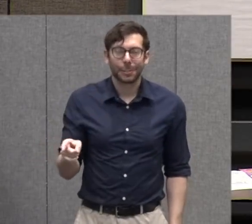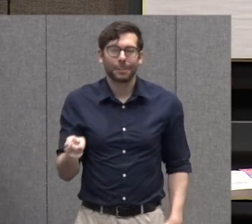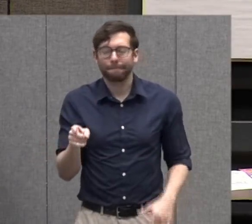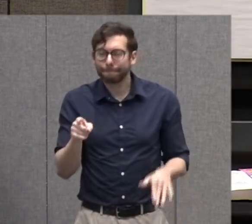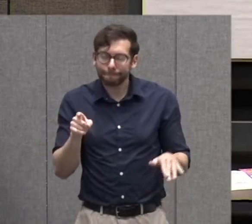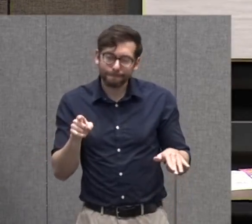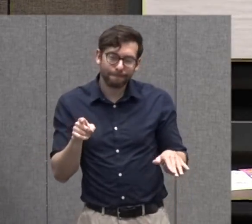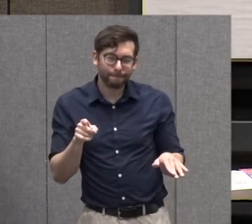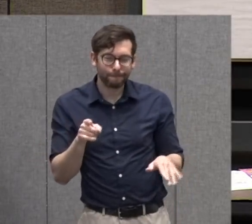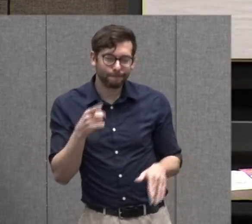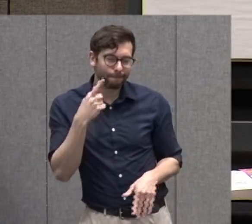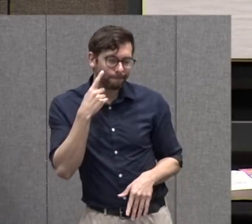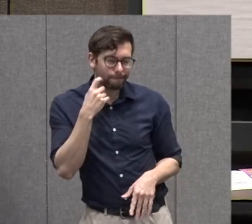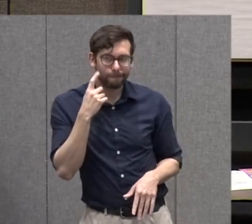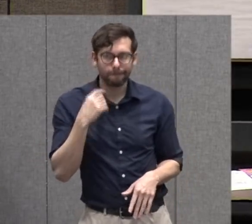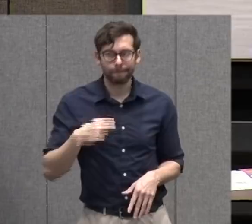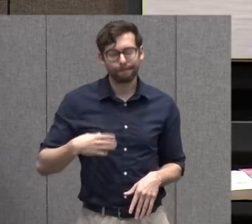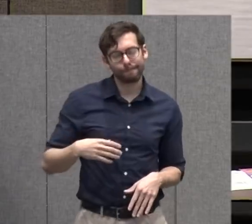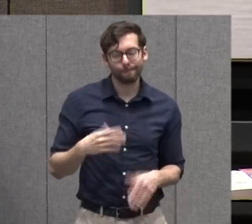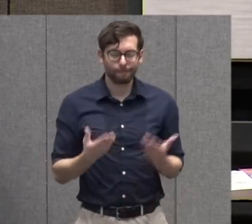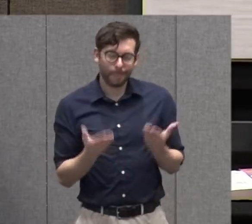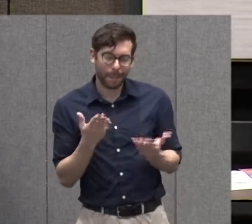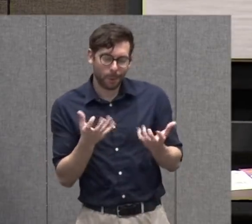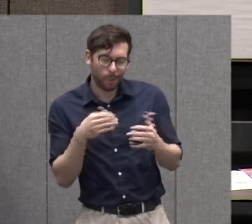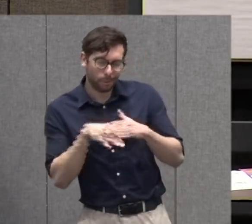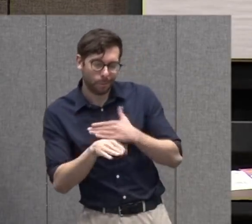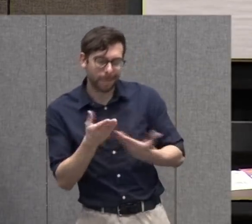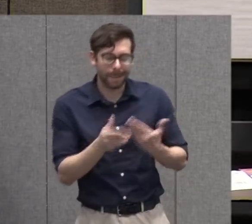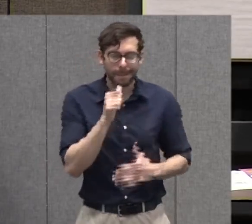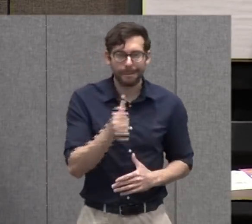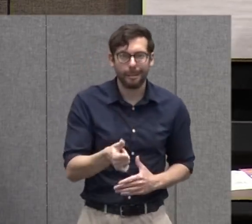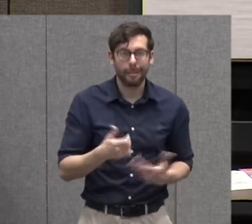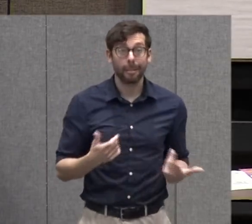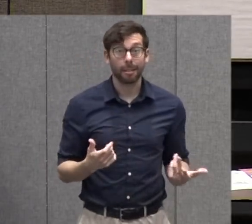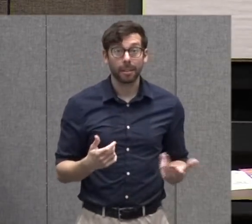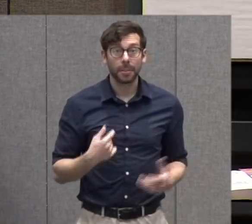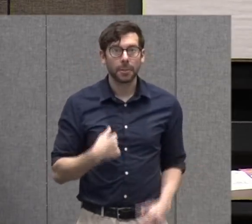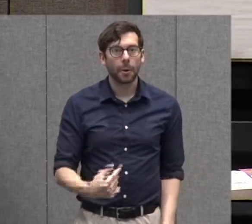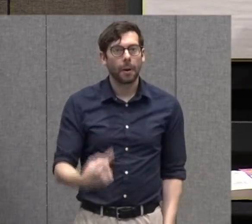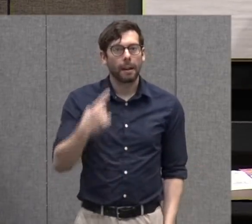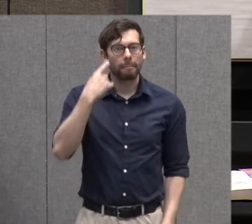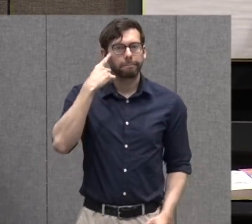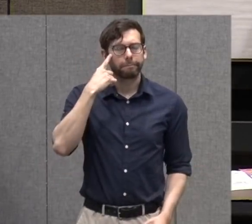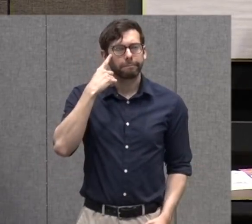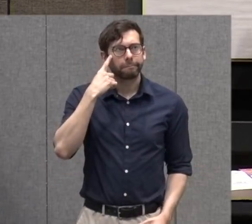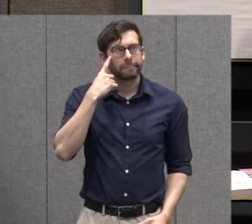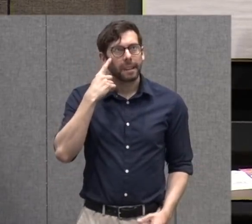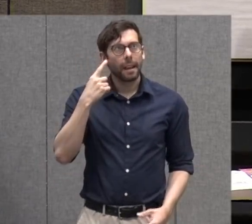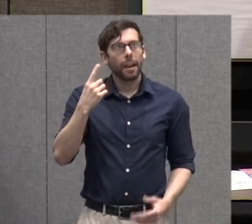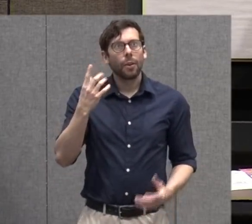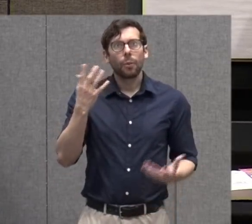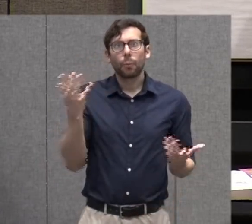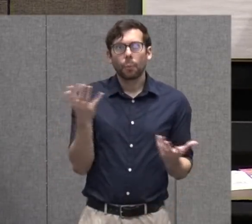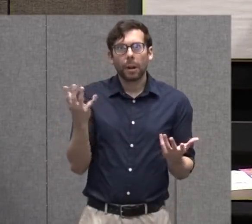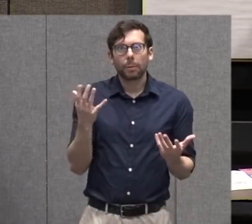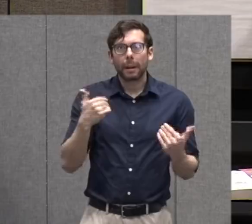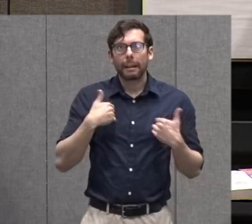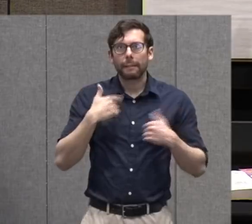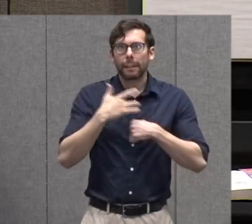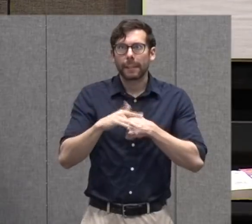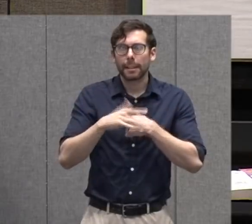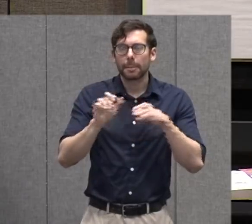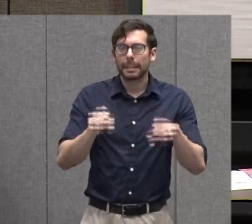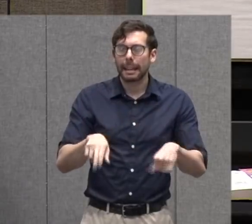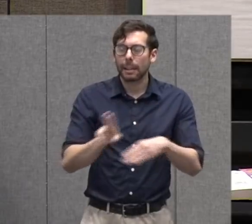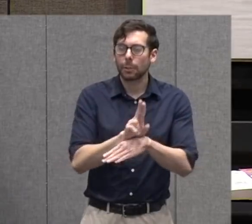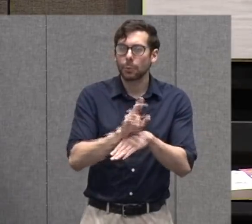structure that I built. I thought about what do I have that I can build with. I want to build for my cat, and I want shade